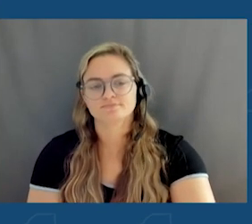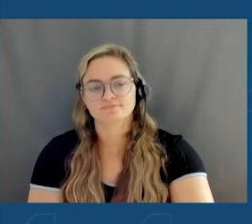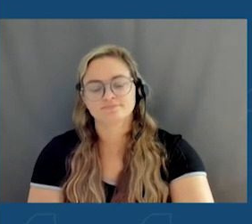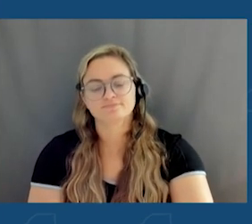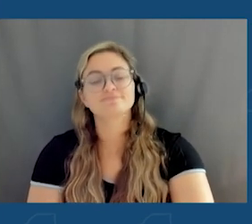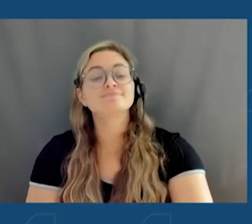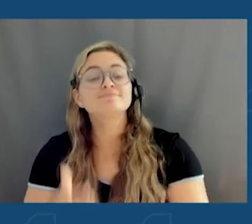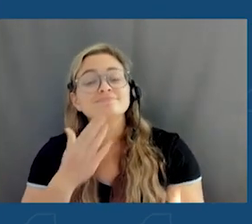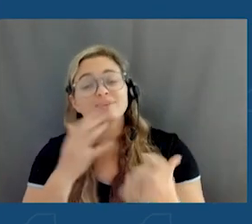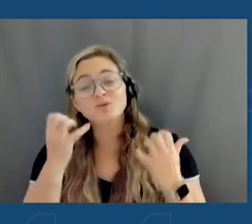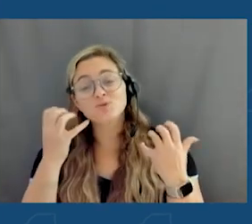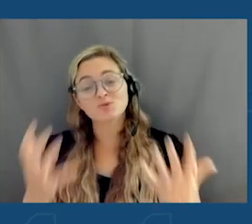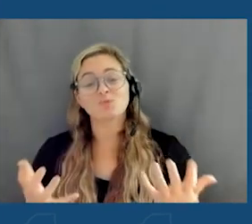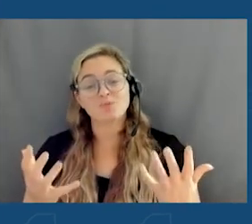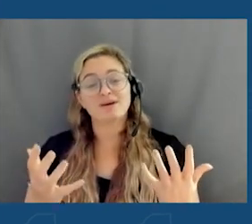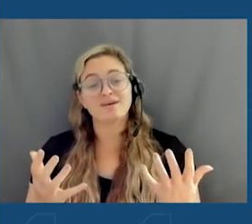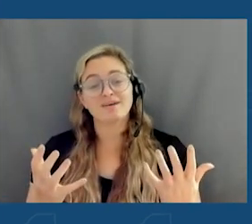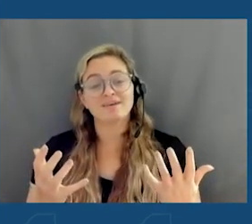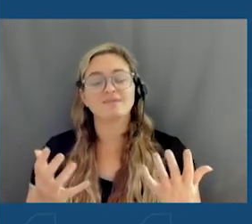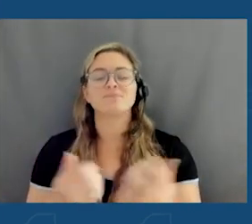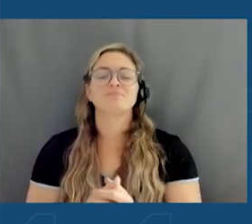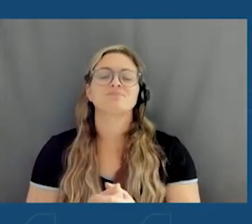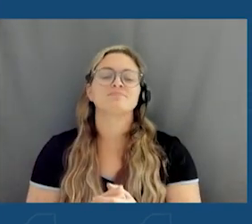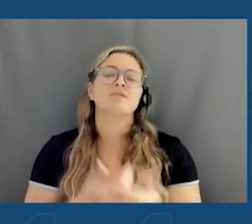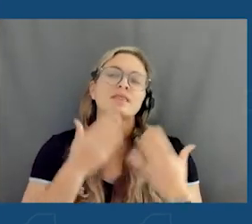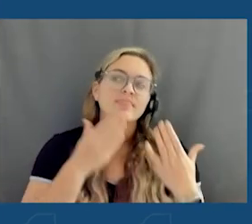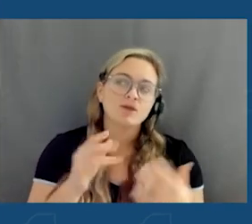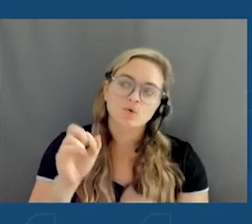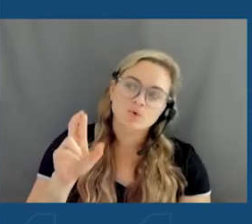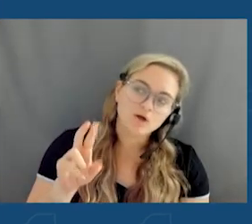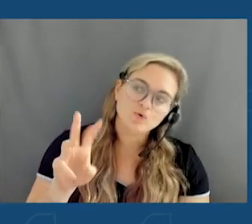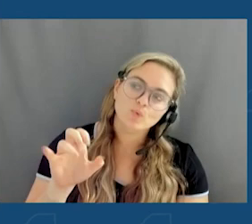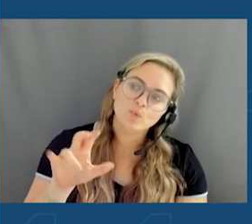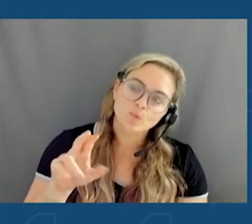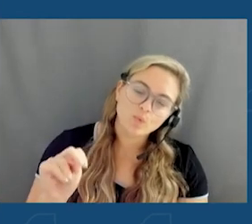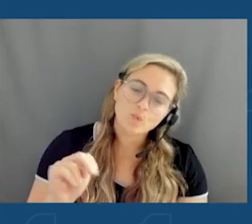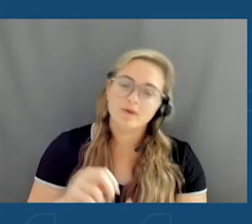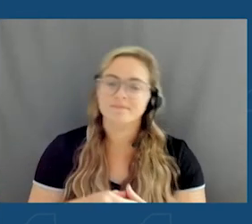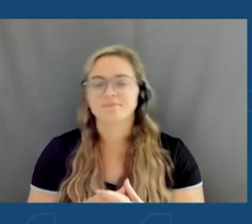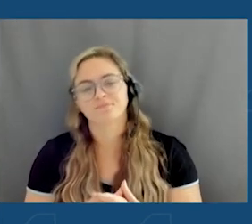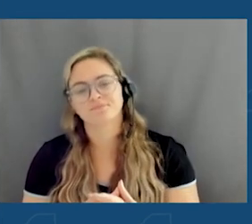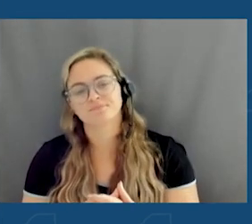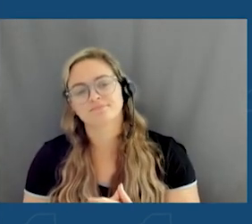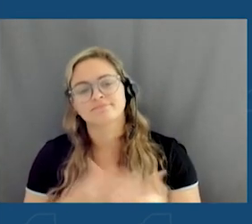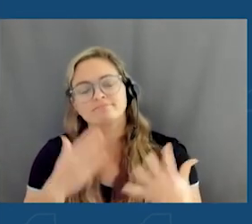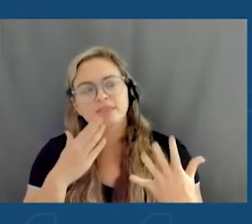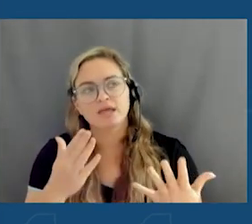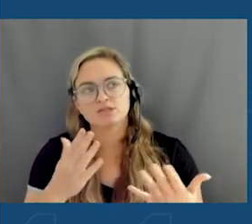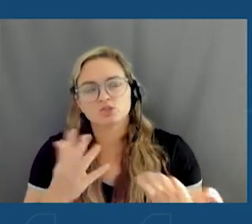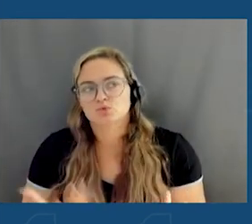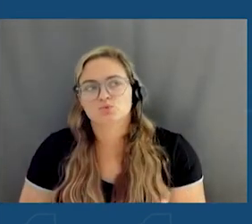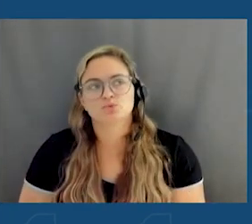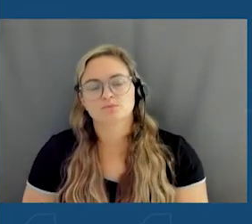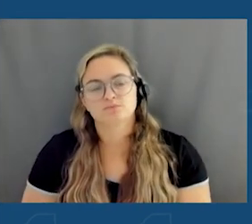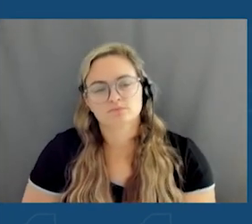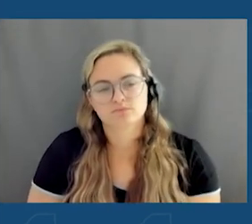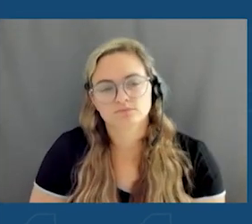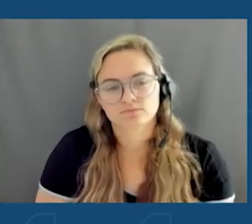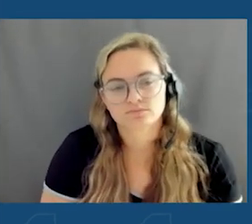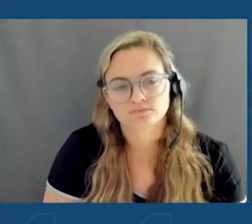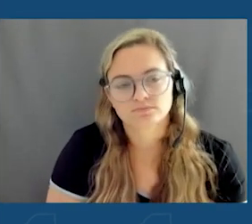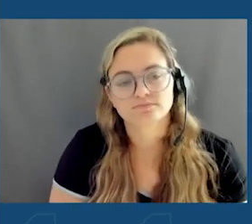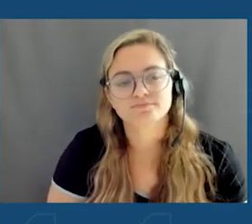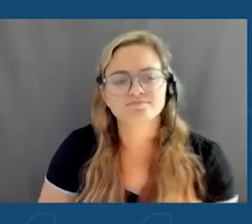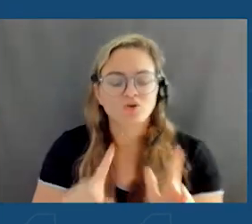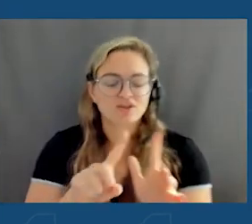Thank you so much, Lin-Manuel. Thank you, Dr. Corwin. And thanks to these catalytic gifts